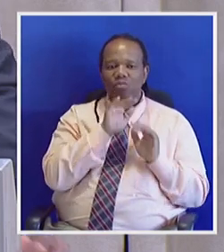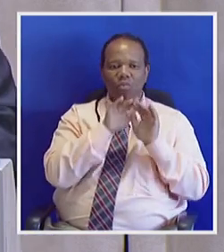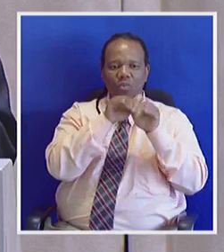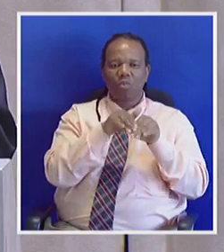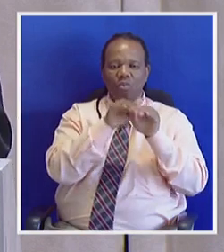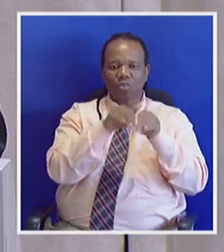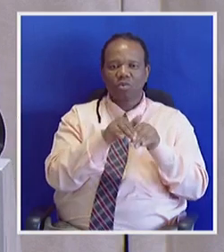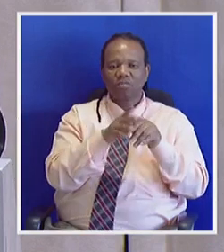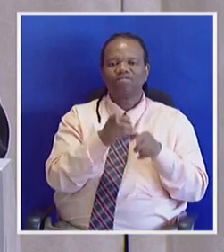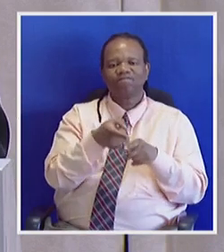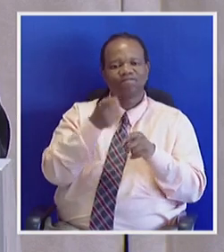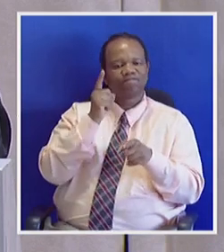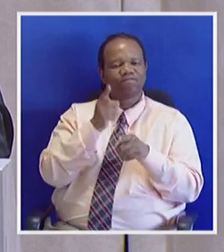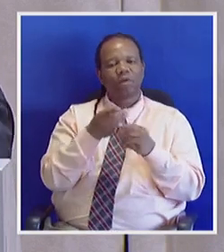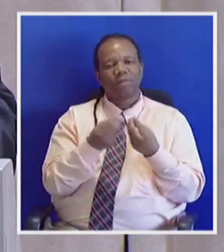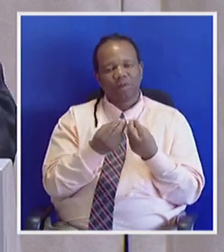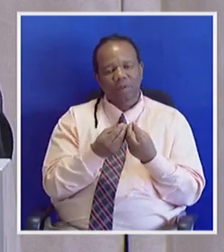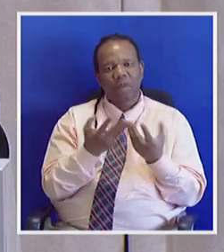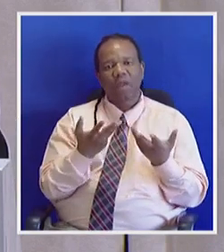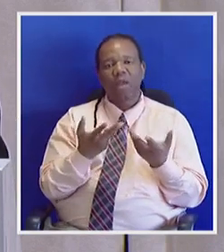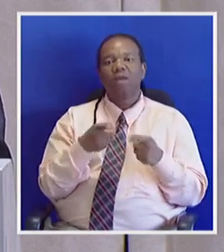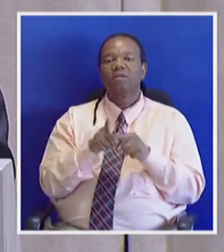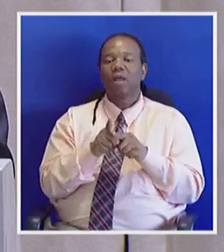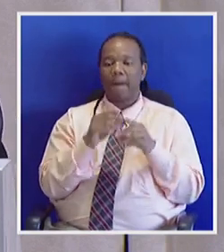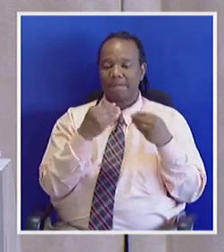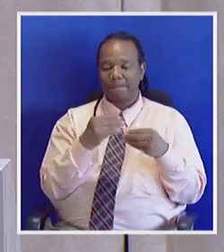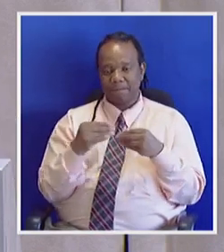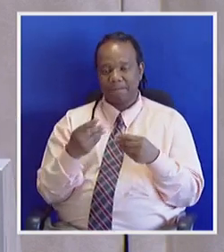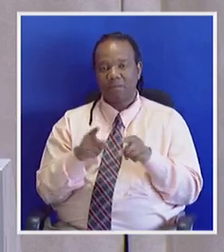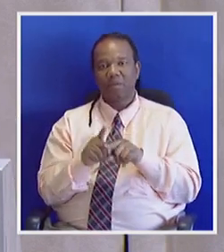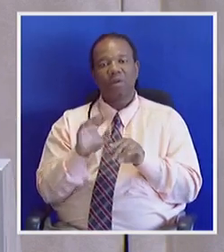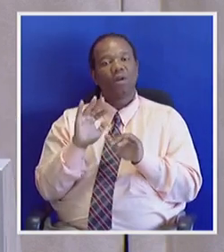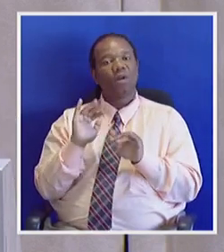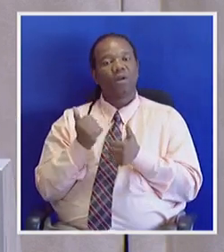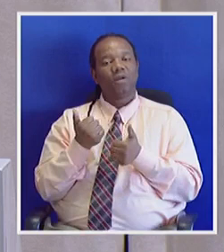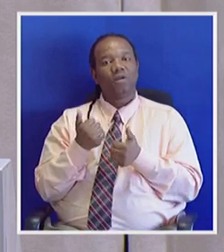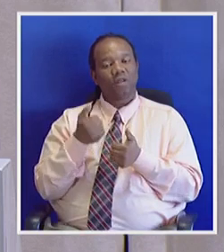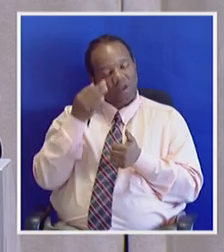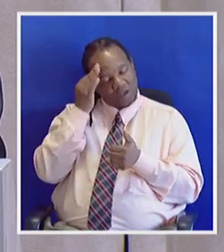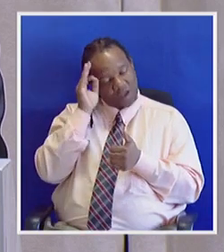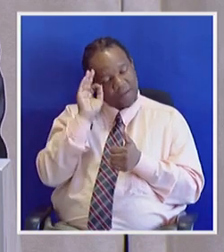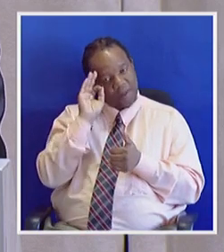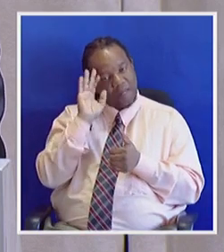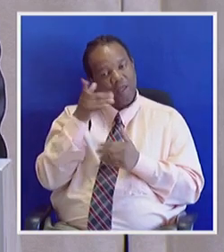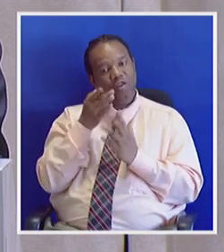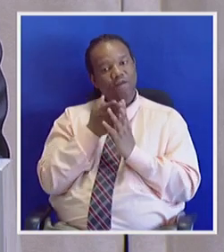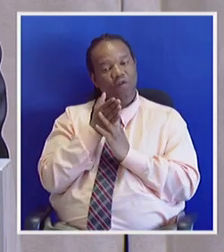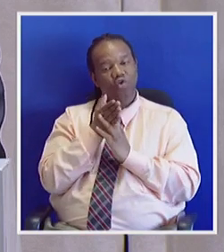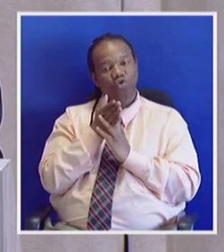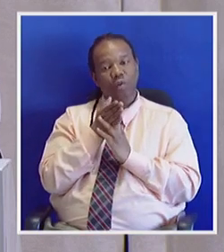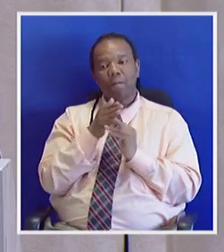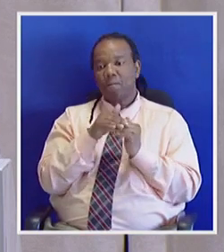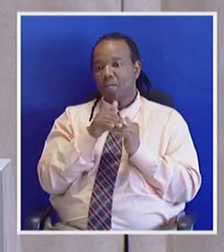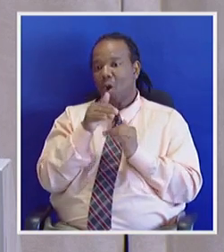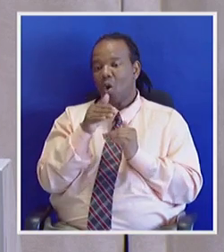Our interventions in the oceans economy have unlocked, Madam Chair, significant investments that will